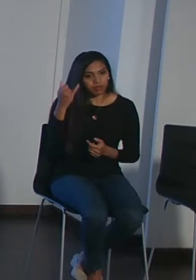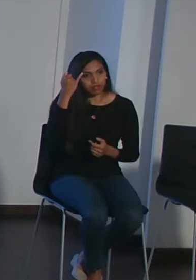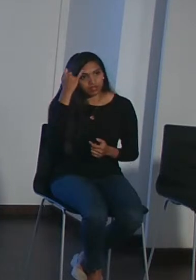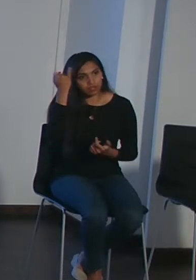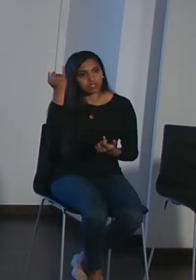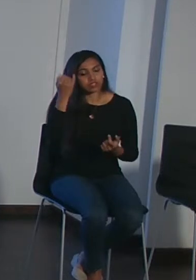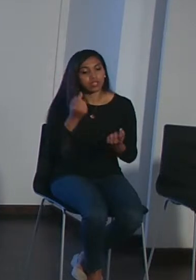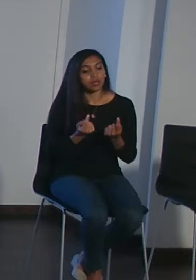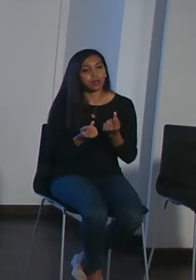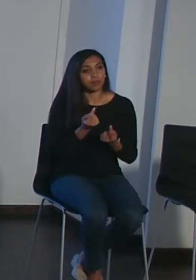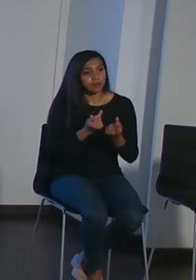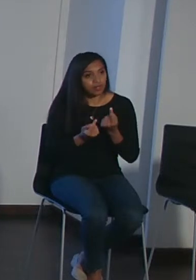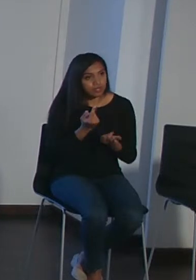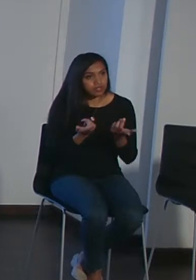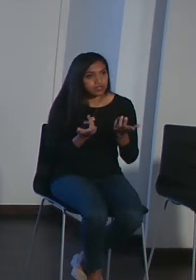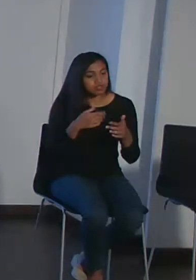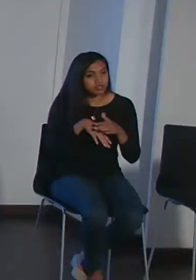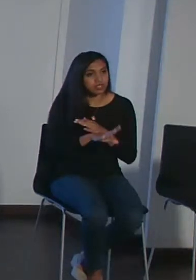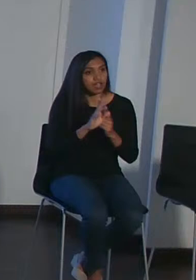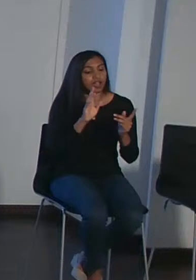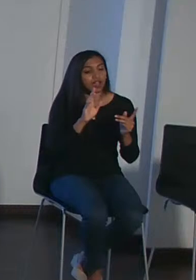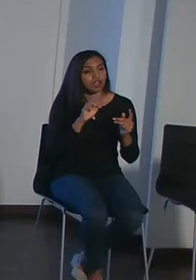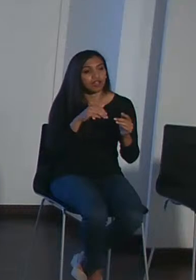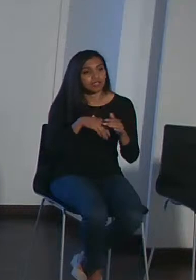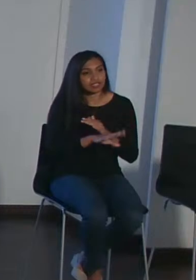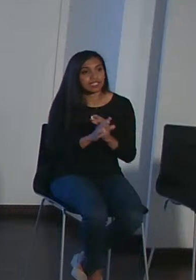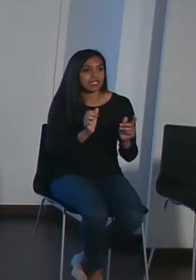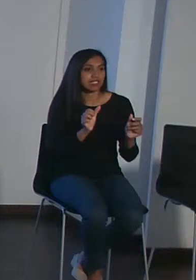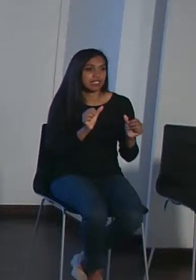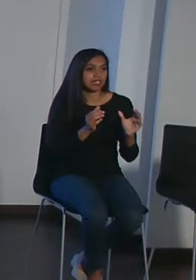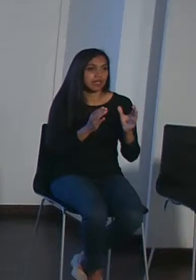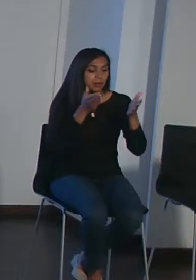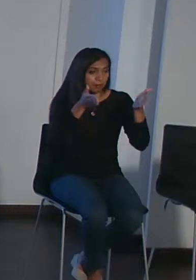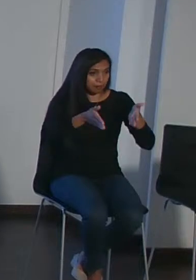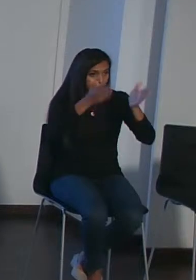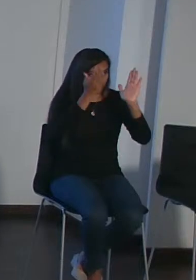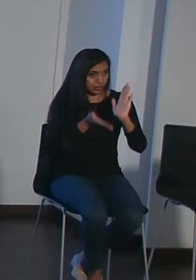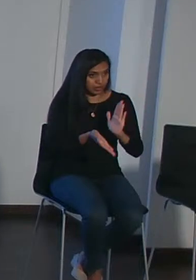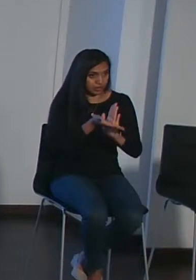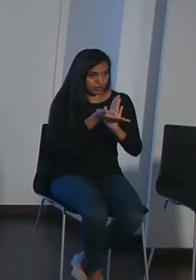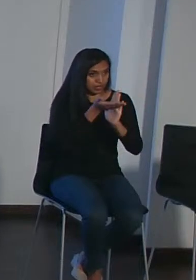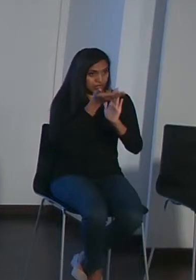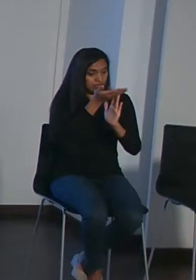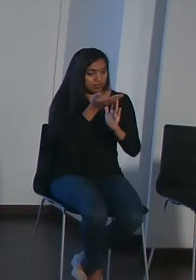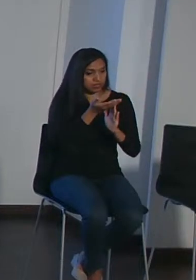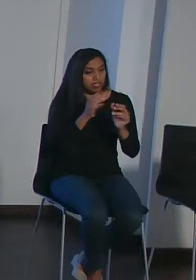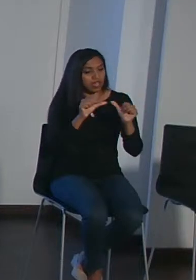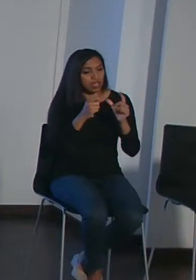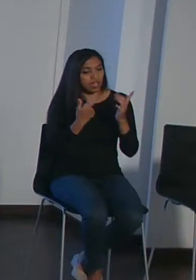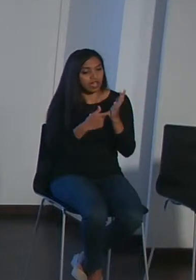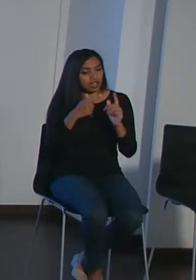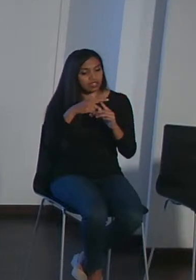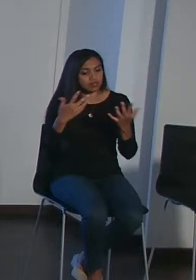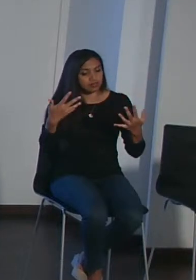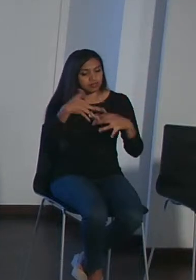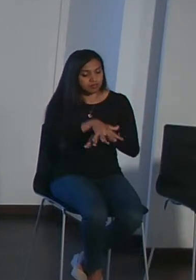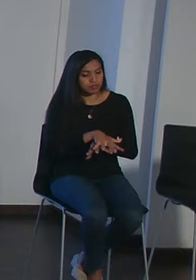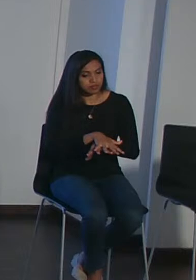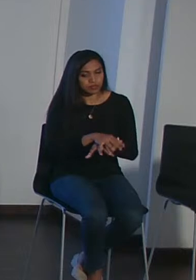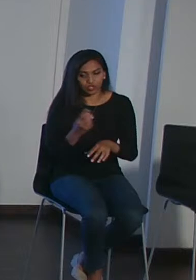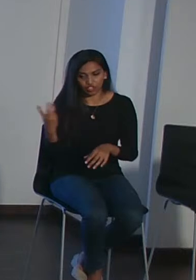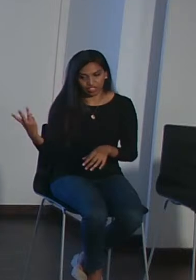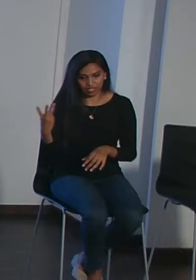the politics of architecture is something that I'm very curious about. How do you deal from one city to the other? Because all three of you